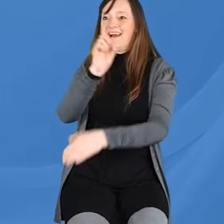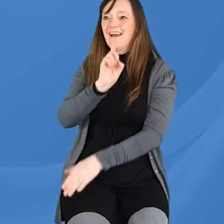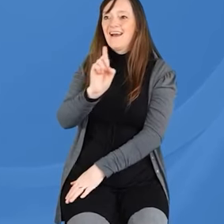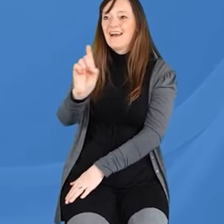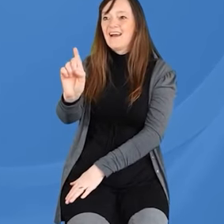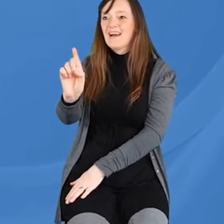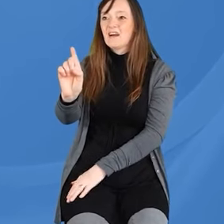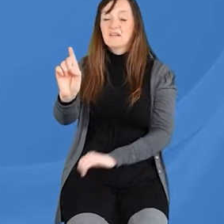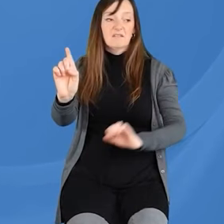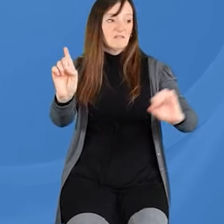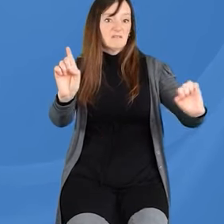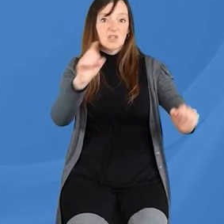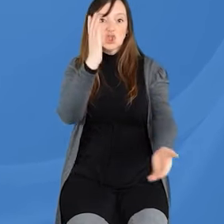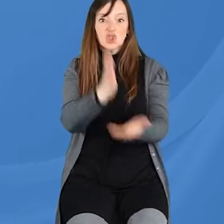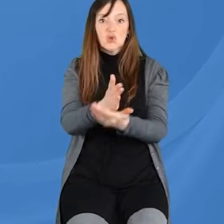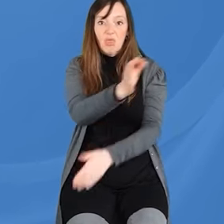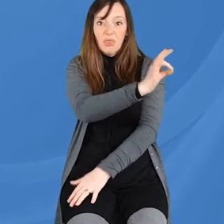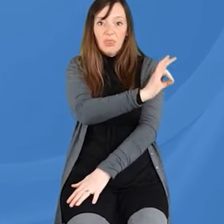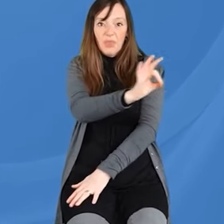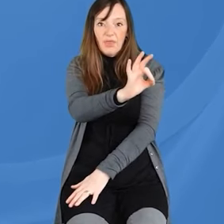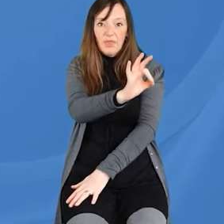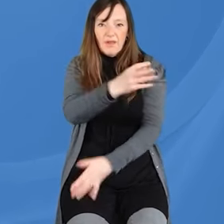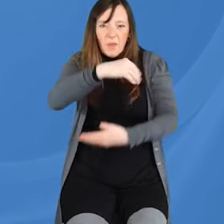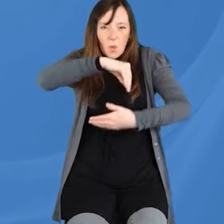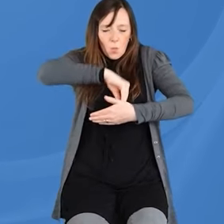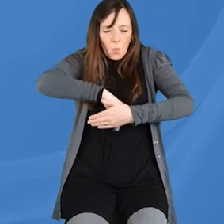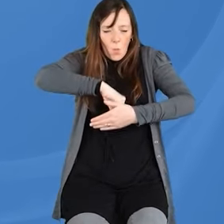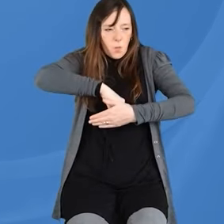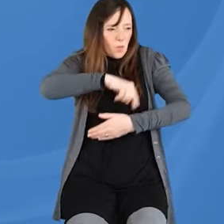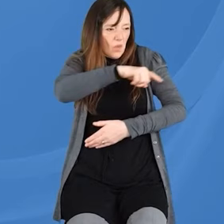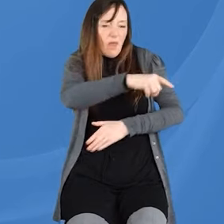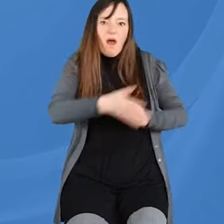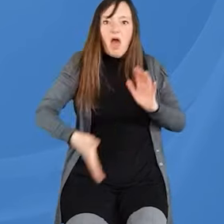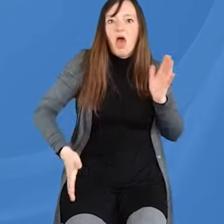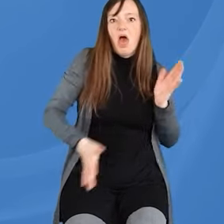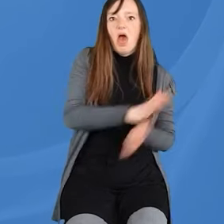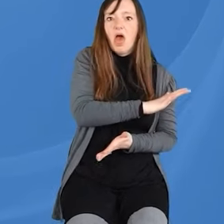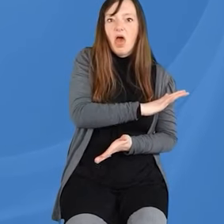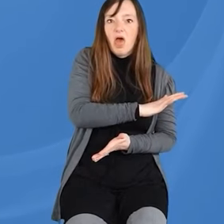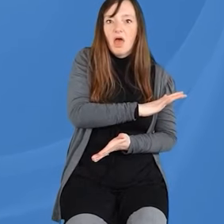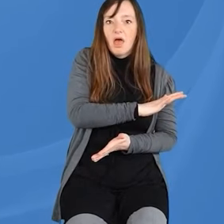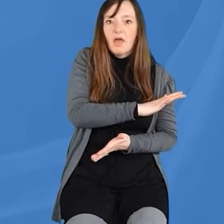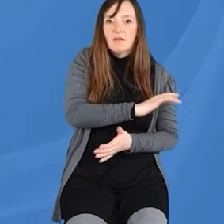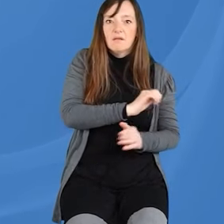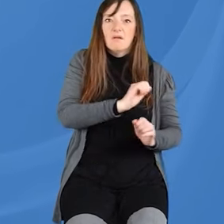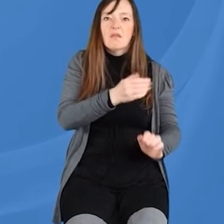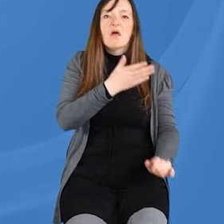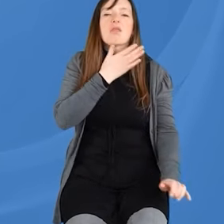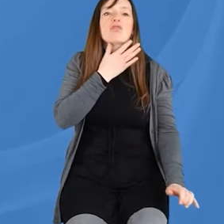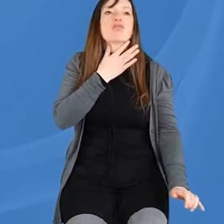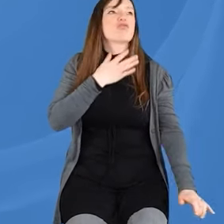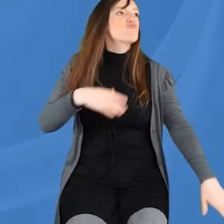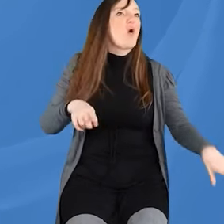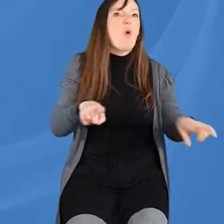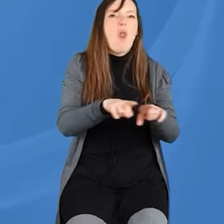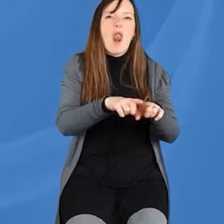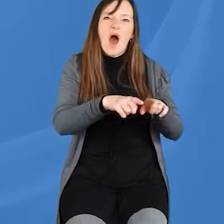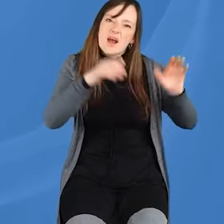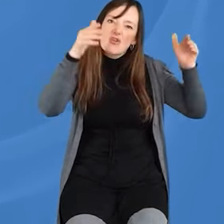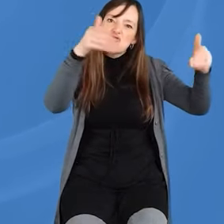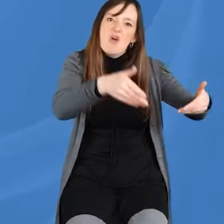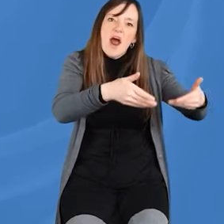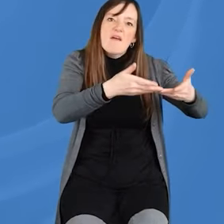For there is no truth in their mouth. Their inmost self is destruction. Their throat is an